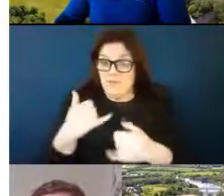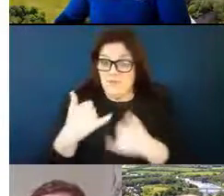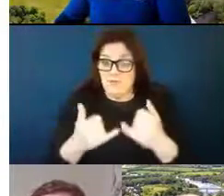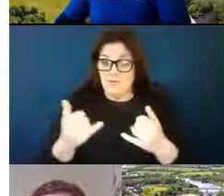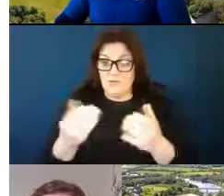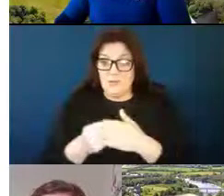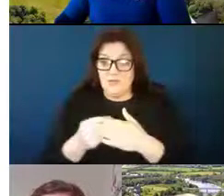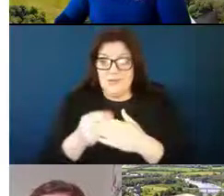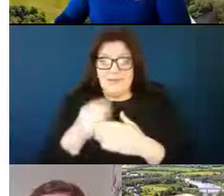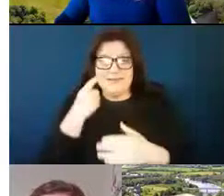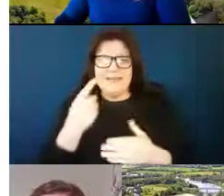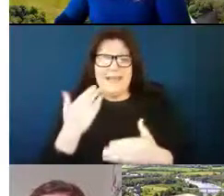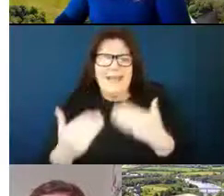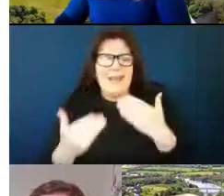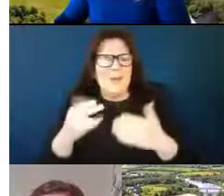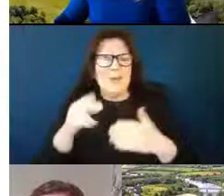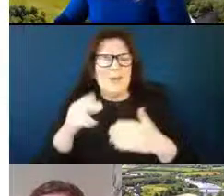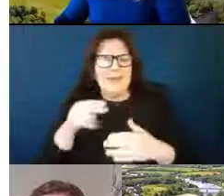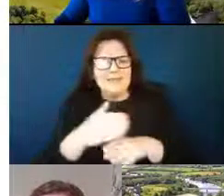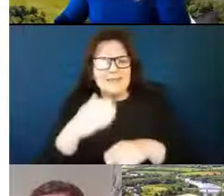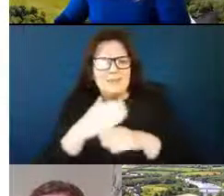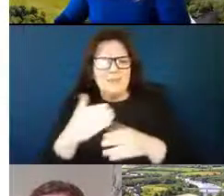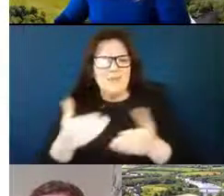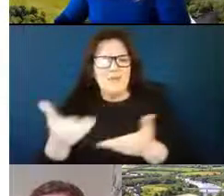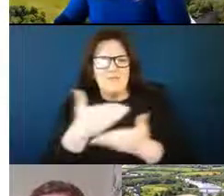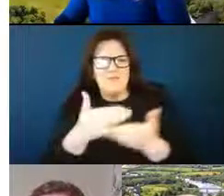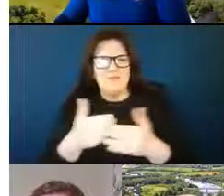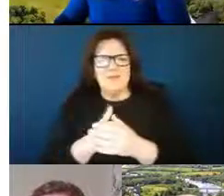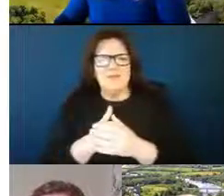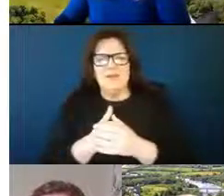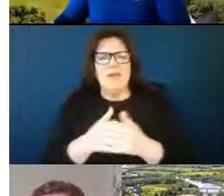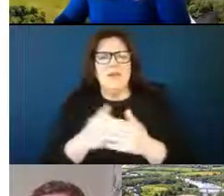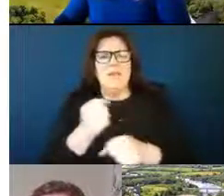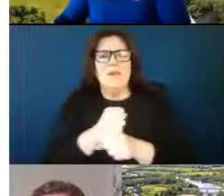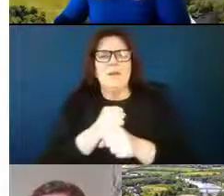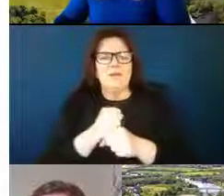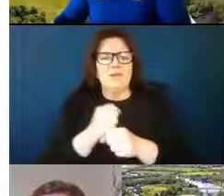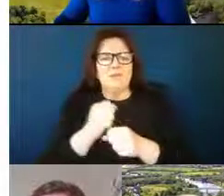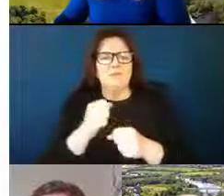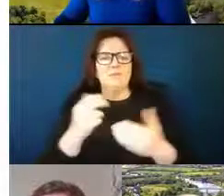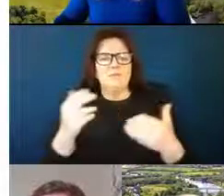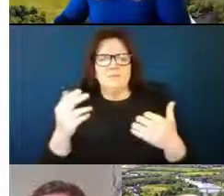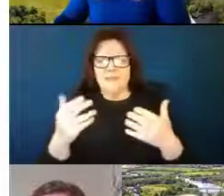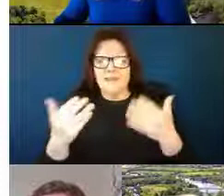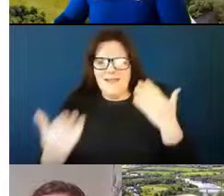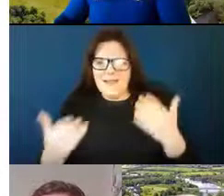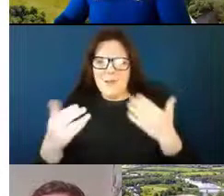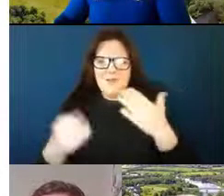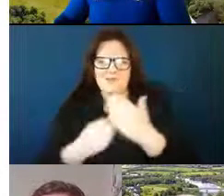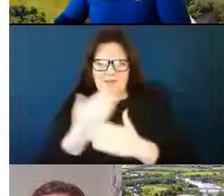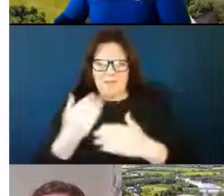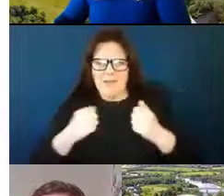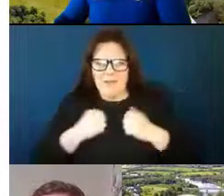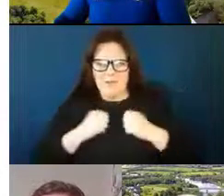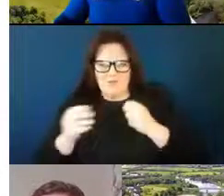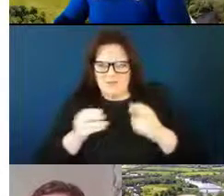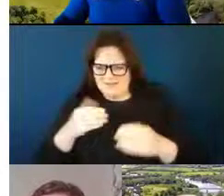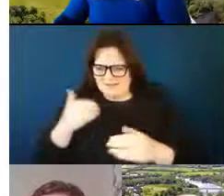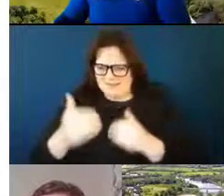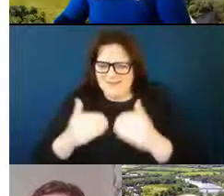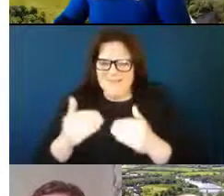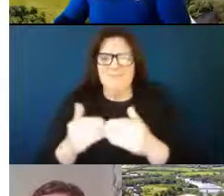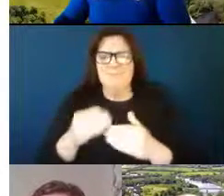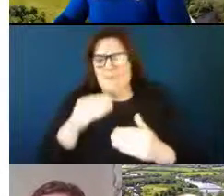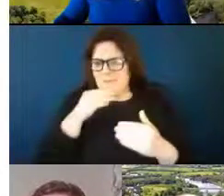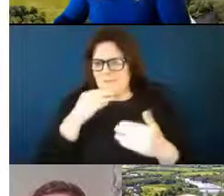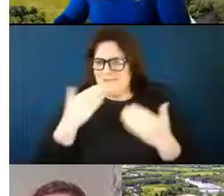looking to see how we can continue the conversation on developing our practice now that we've